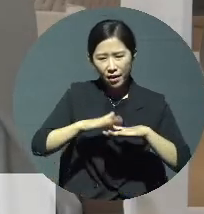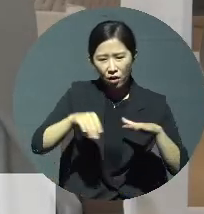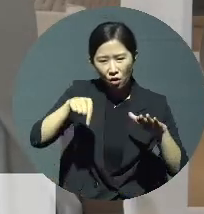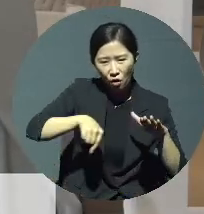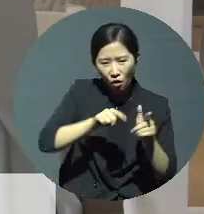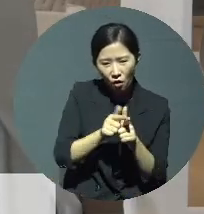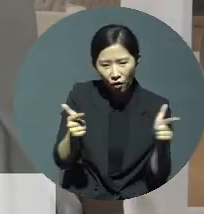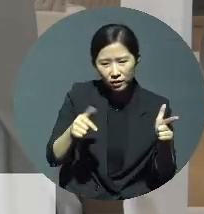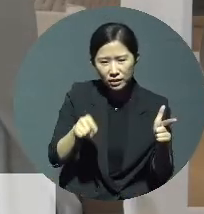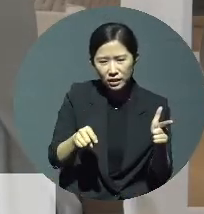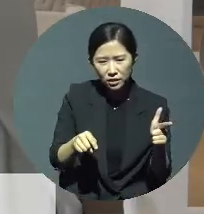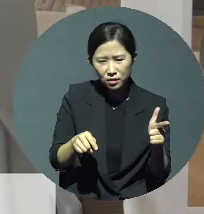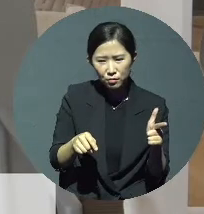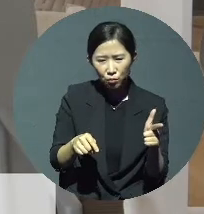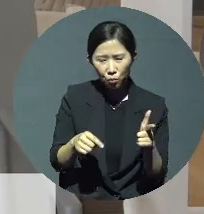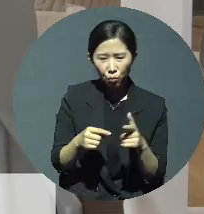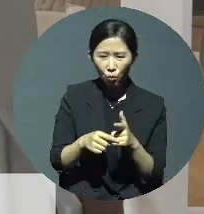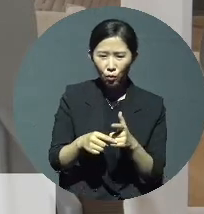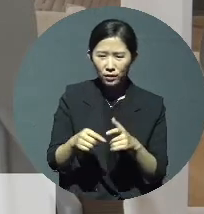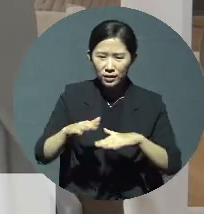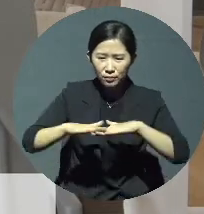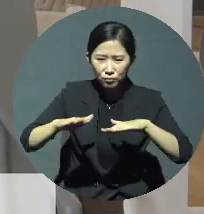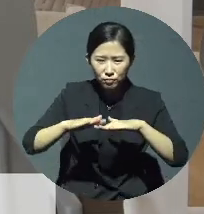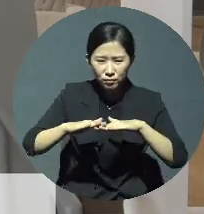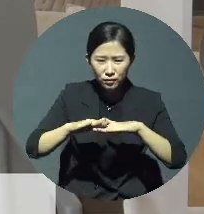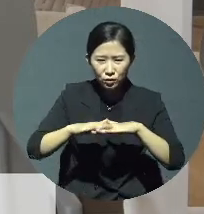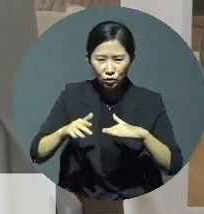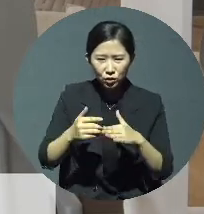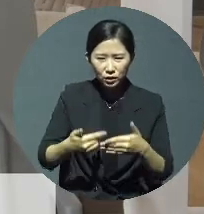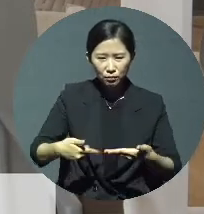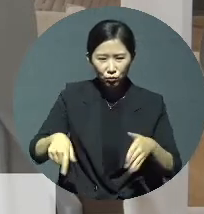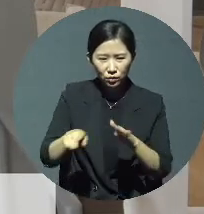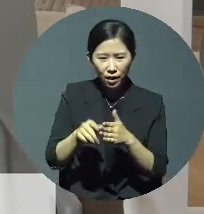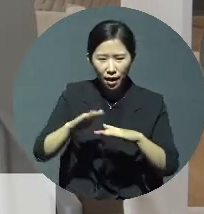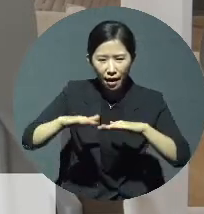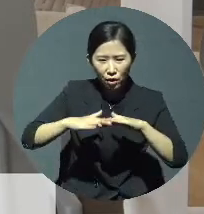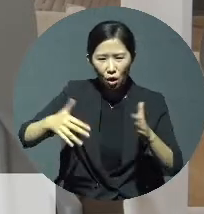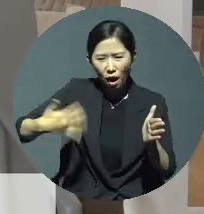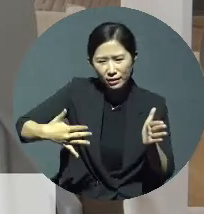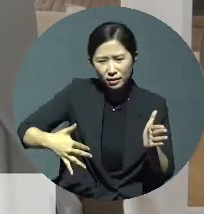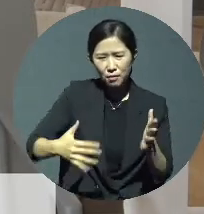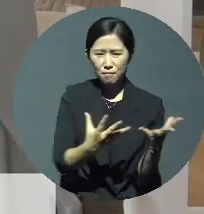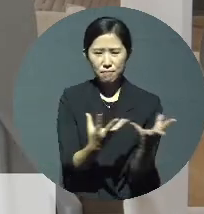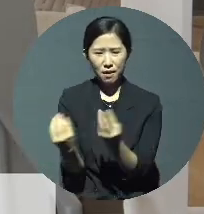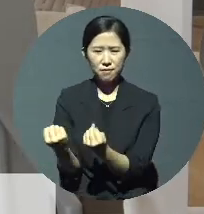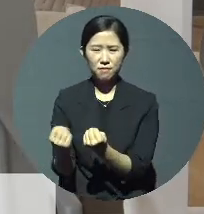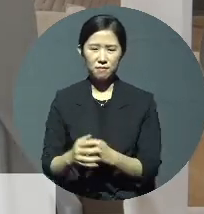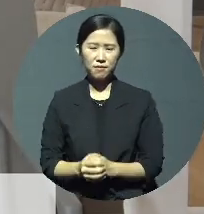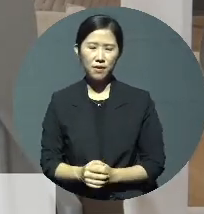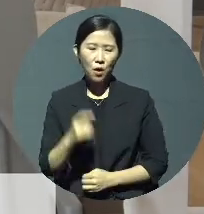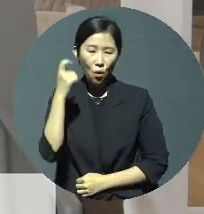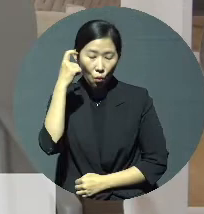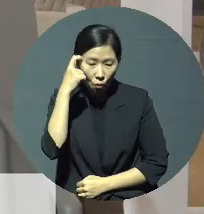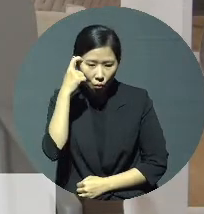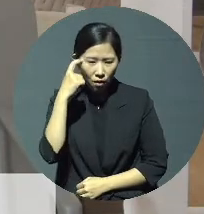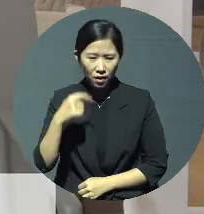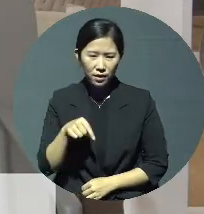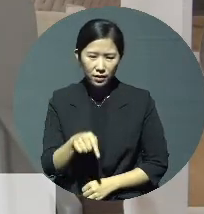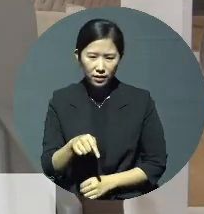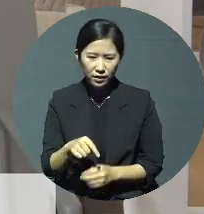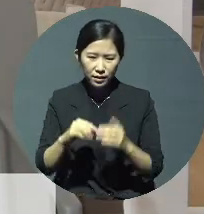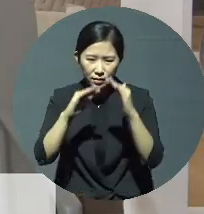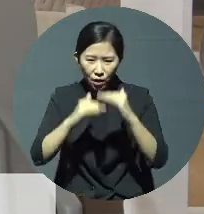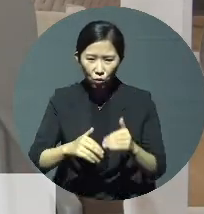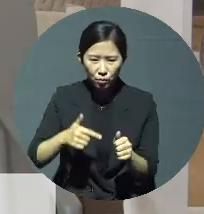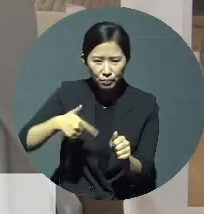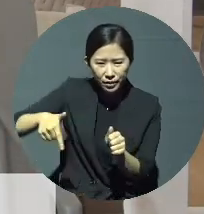is cost and how accessible it is. So, you know, you're open and read lots and lots of things